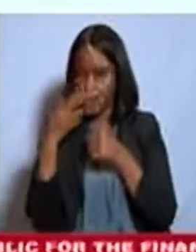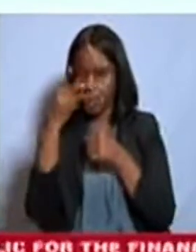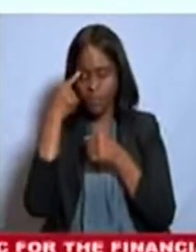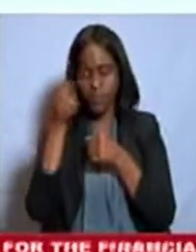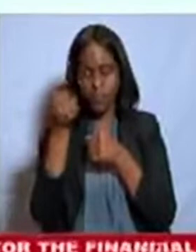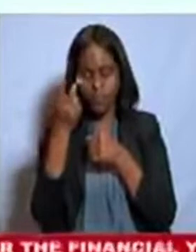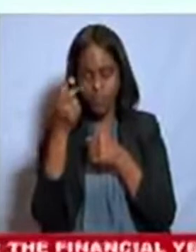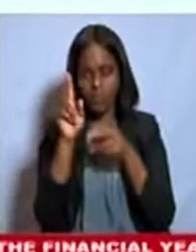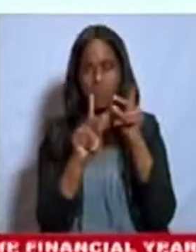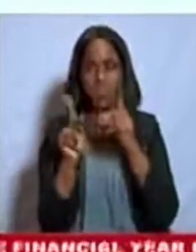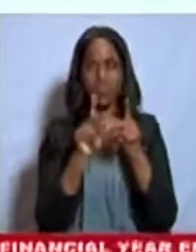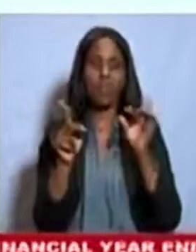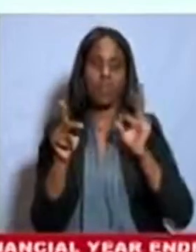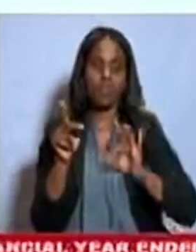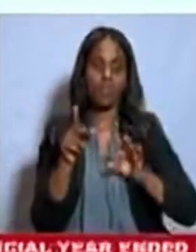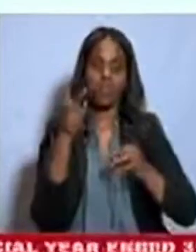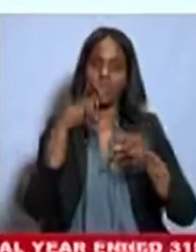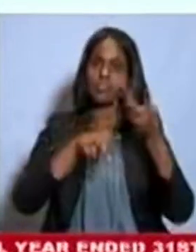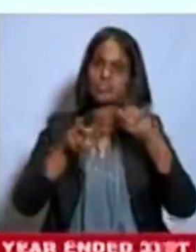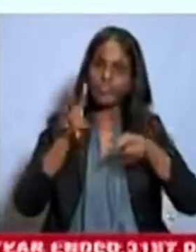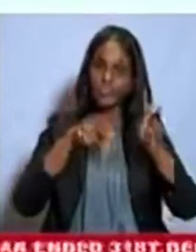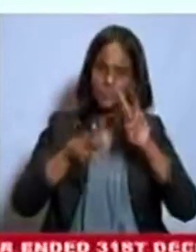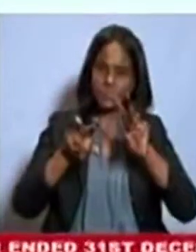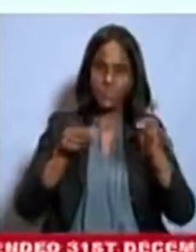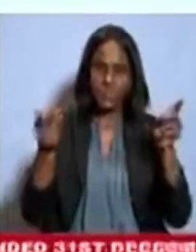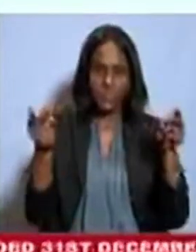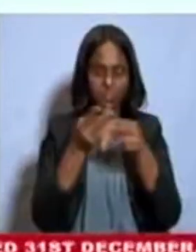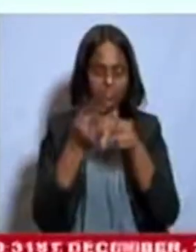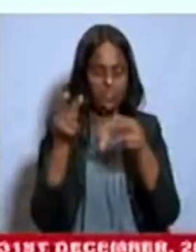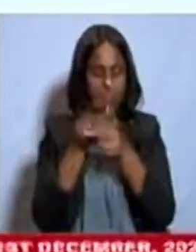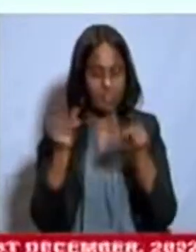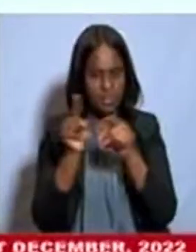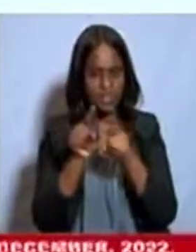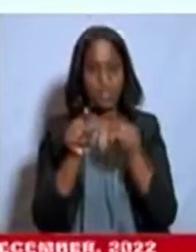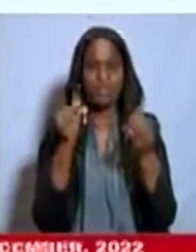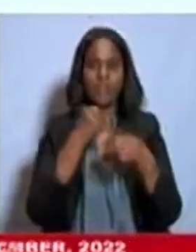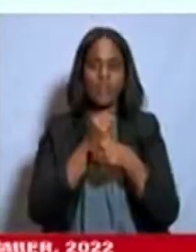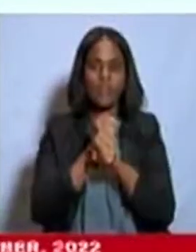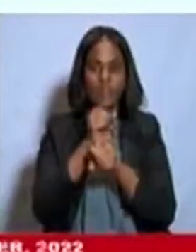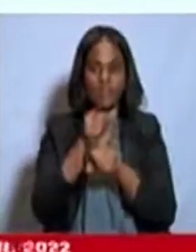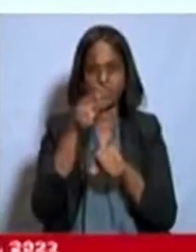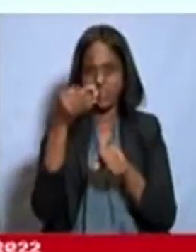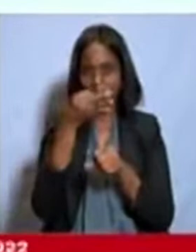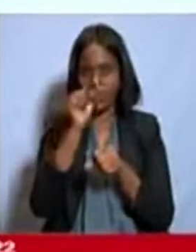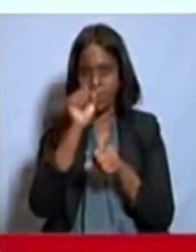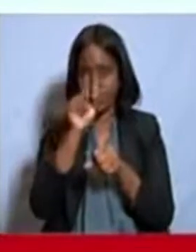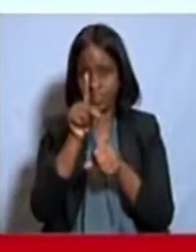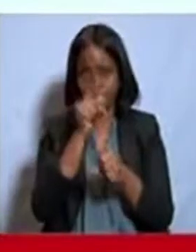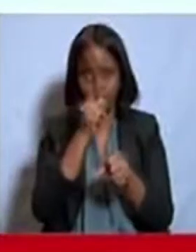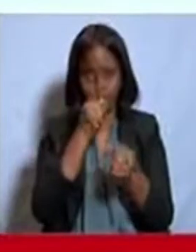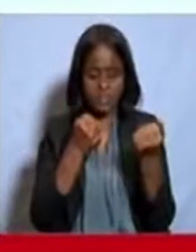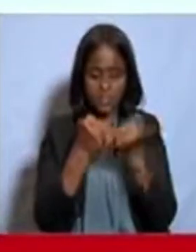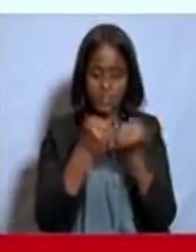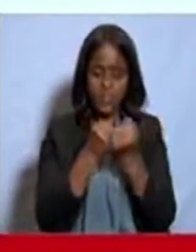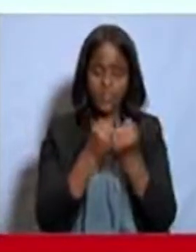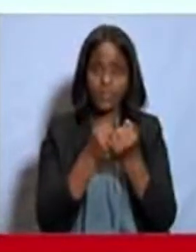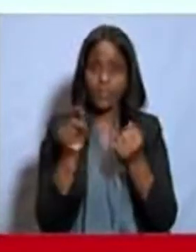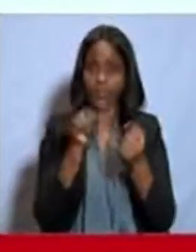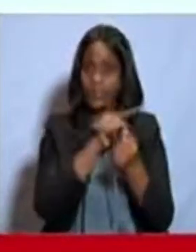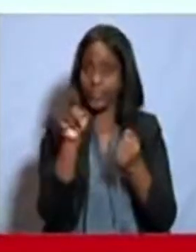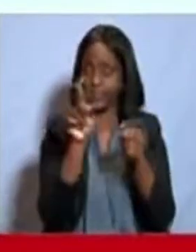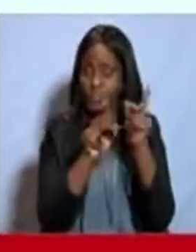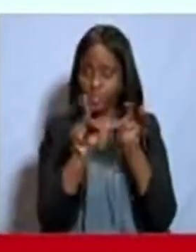12 beneficiaries had been duplicated, rendering the distribution of the FSP inputs to the said